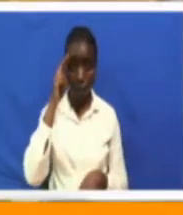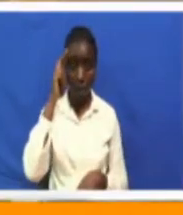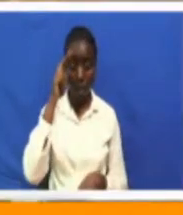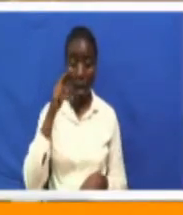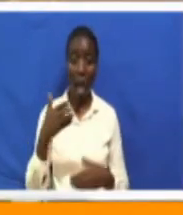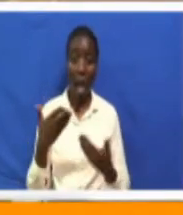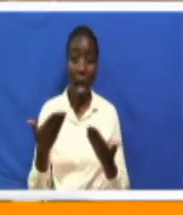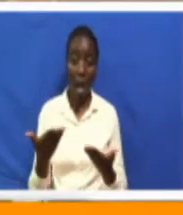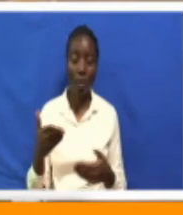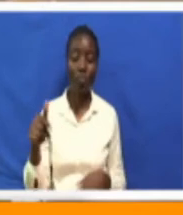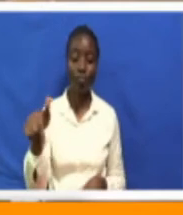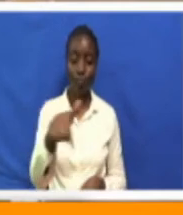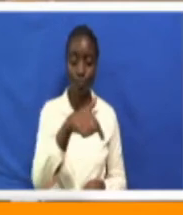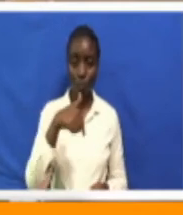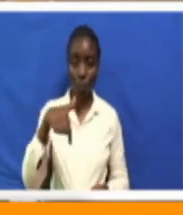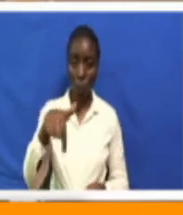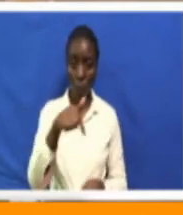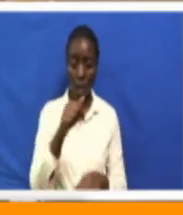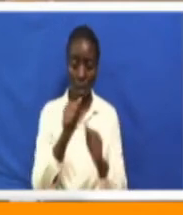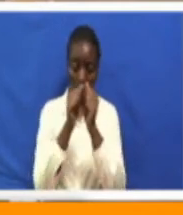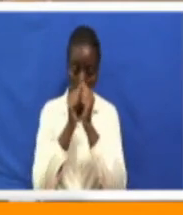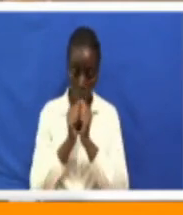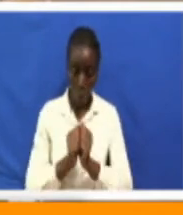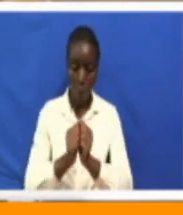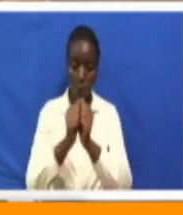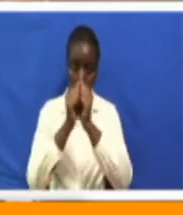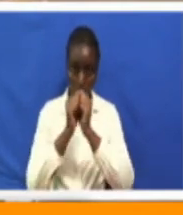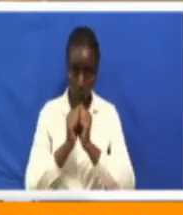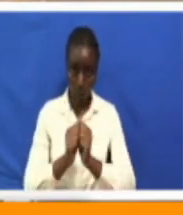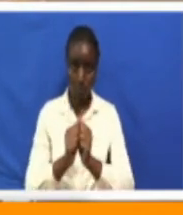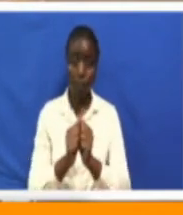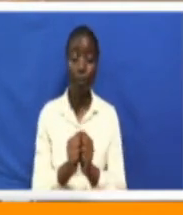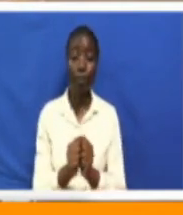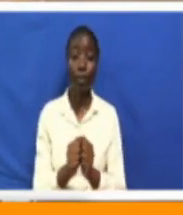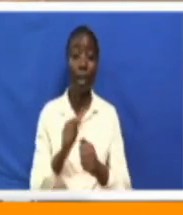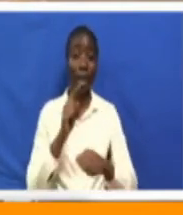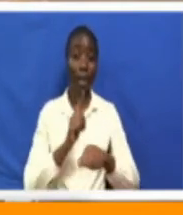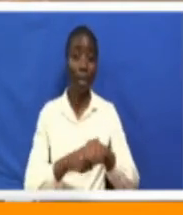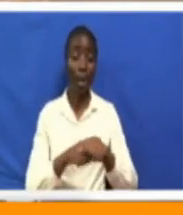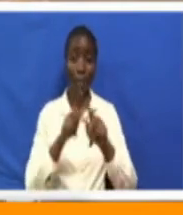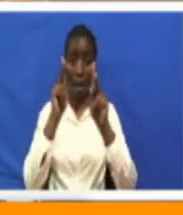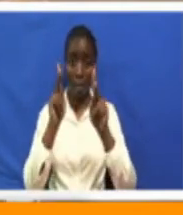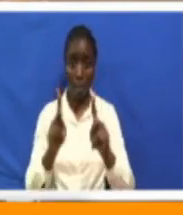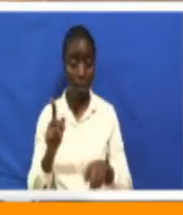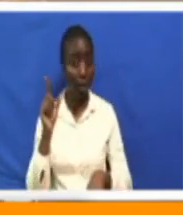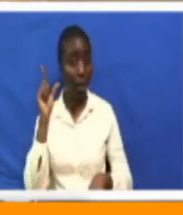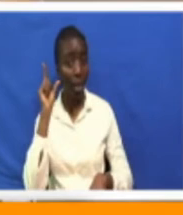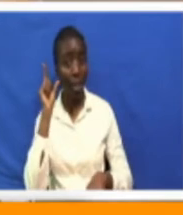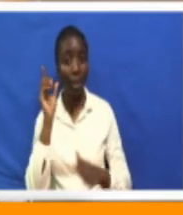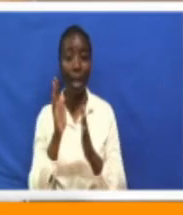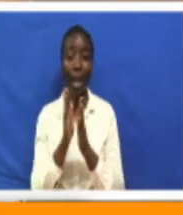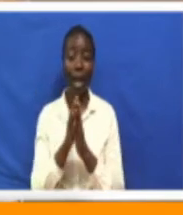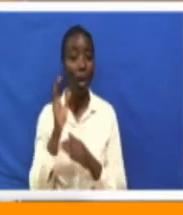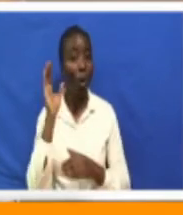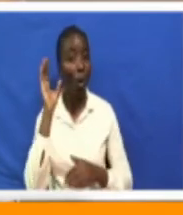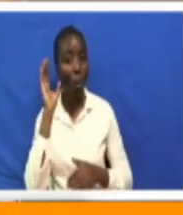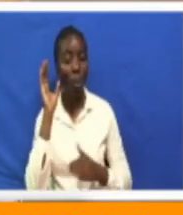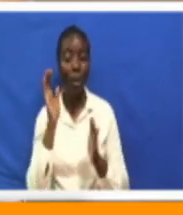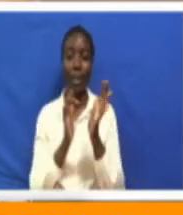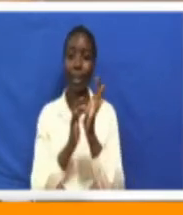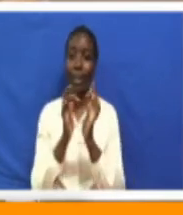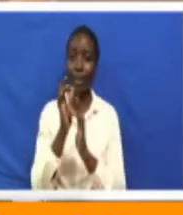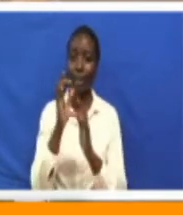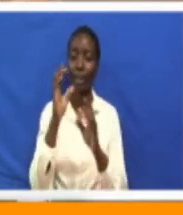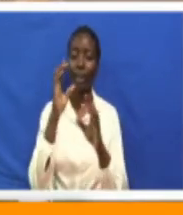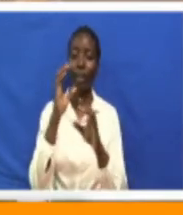how we worship when a person listens and obeys Jesus word the